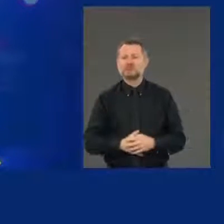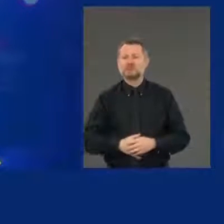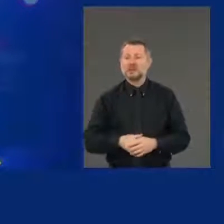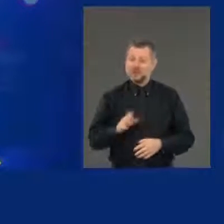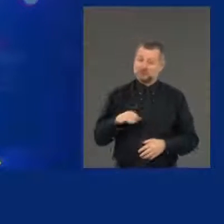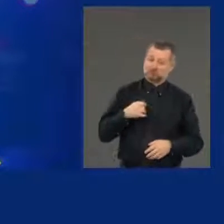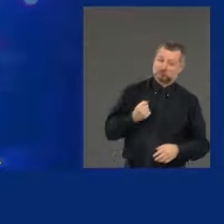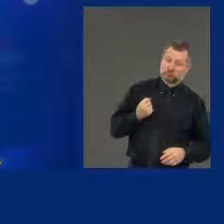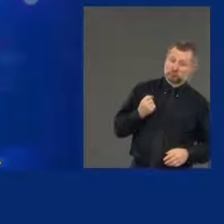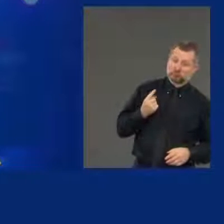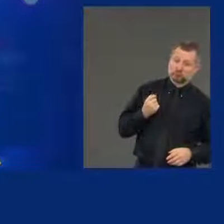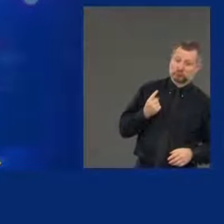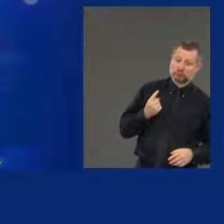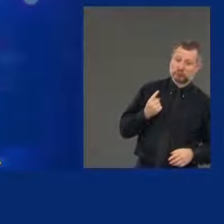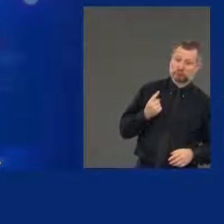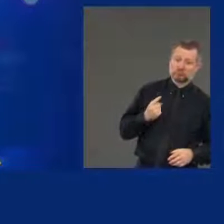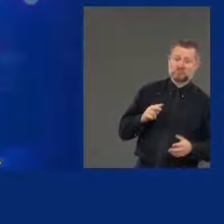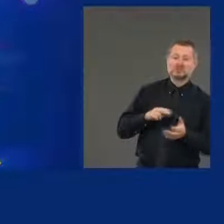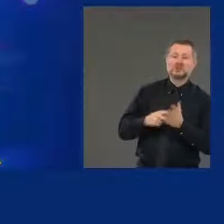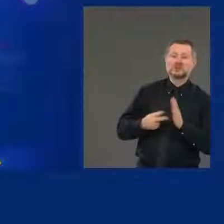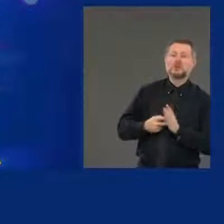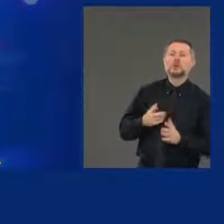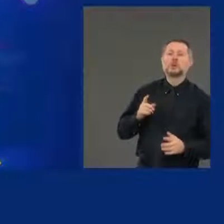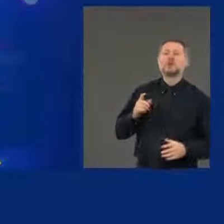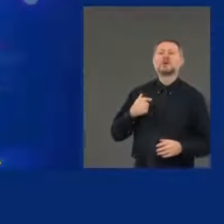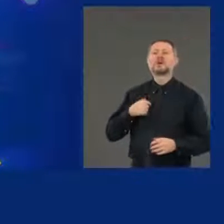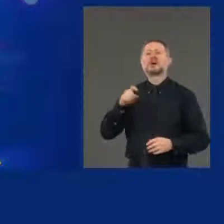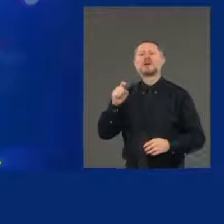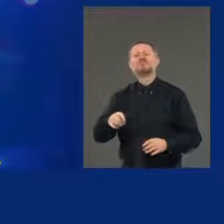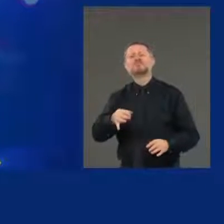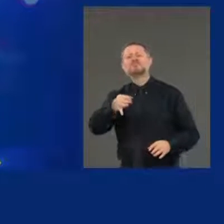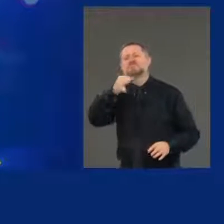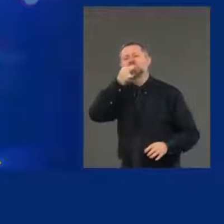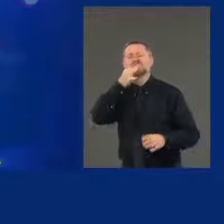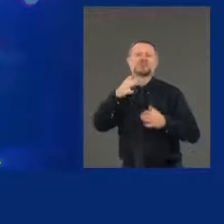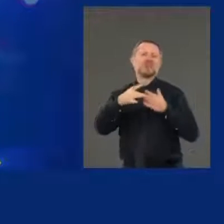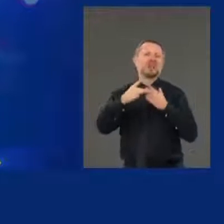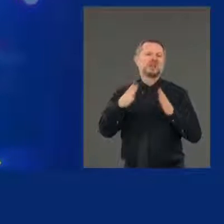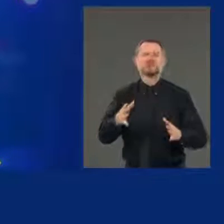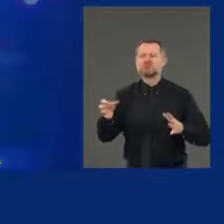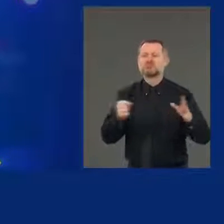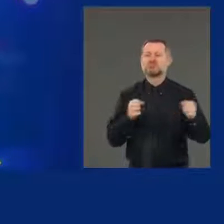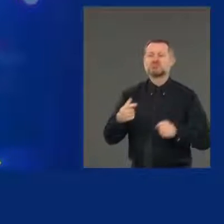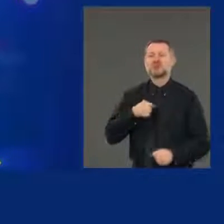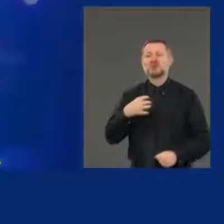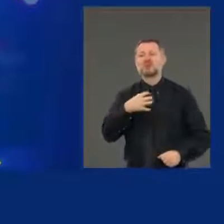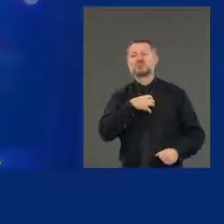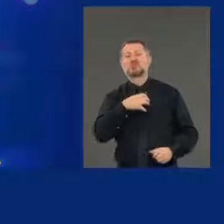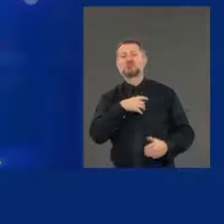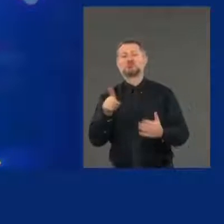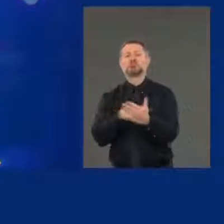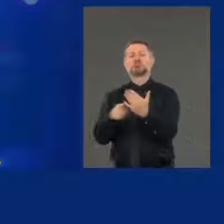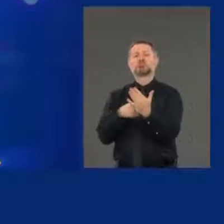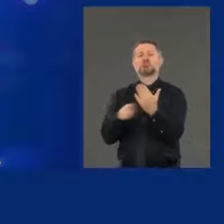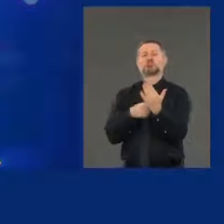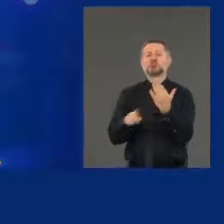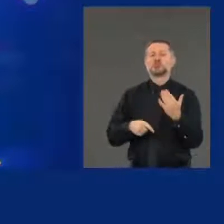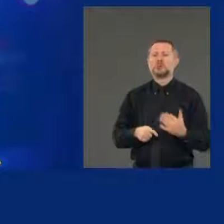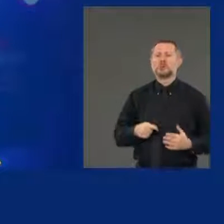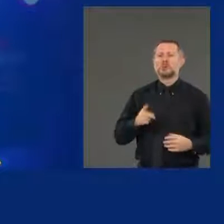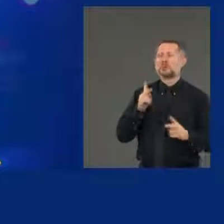now requires real leadership. Not just criticism. Not just